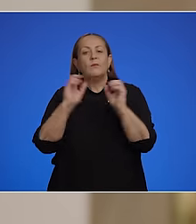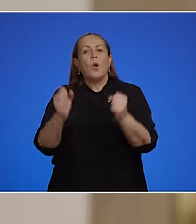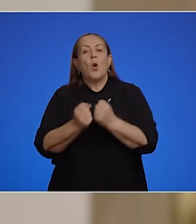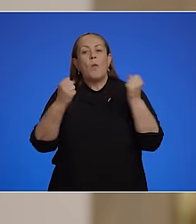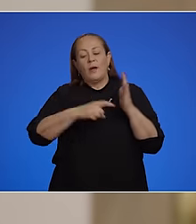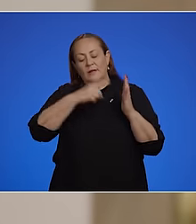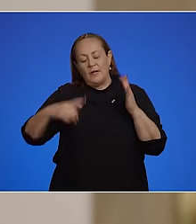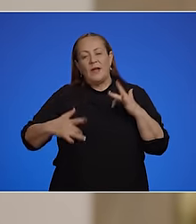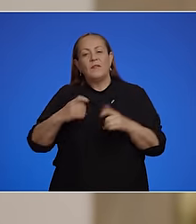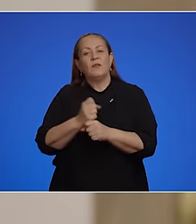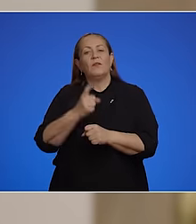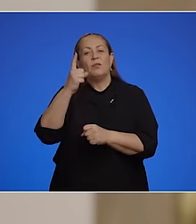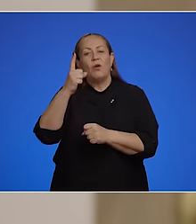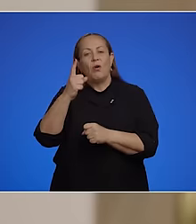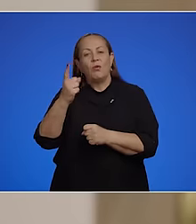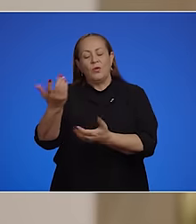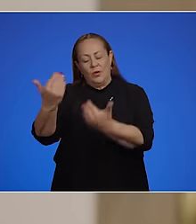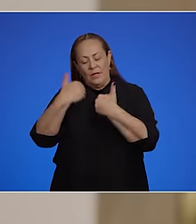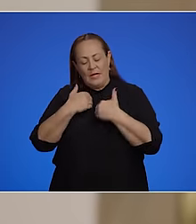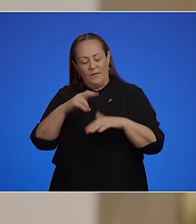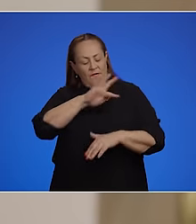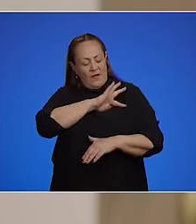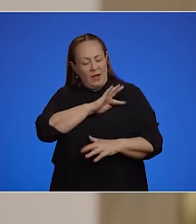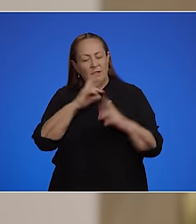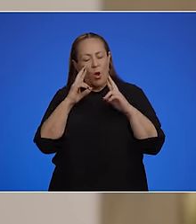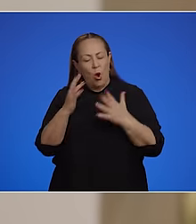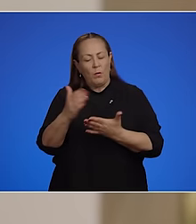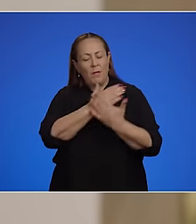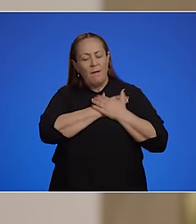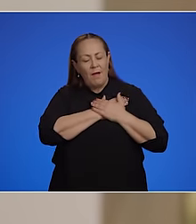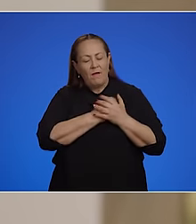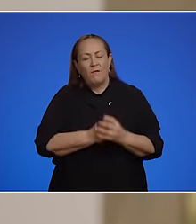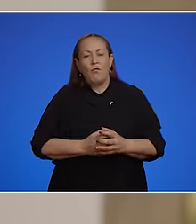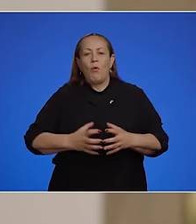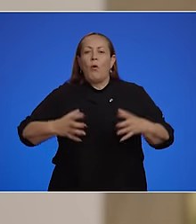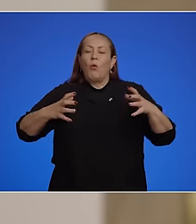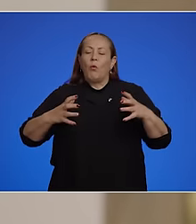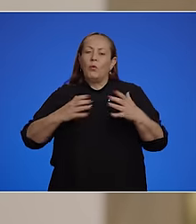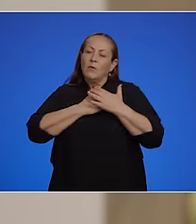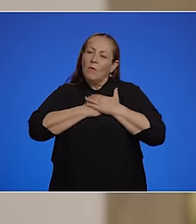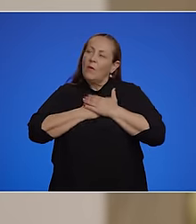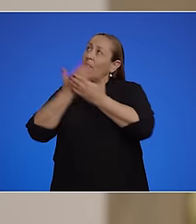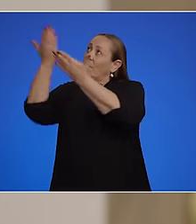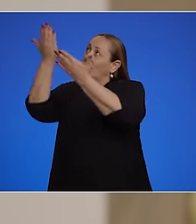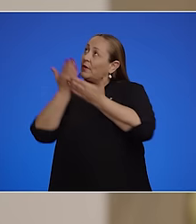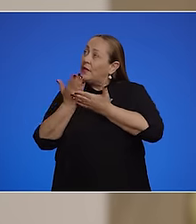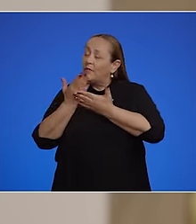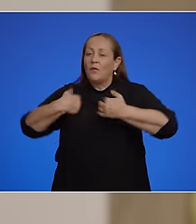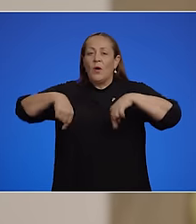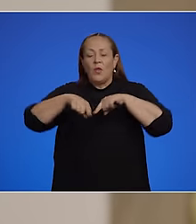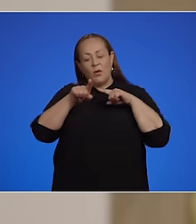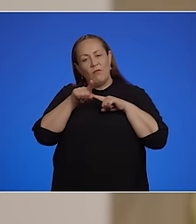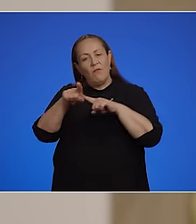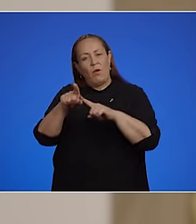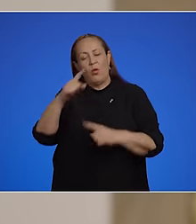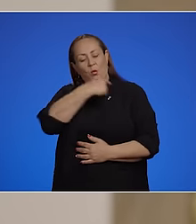Almighty, ever-living God, increase our faith, hope, and charity. And make us love what you command, so that we may